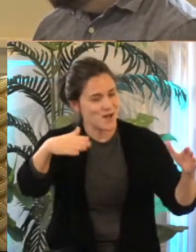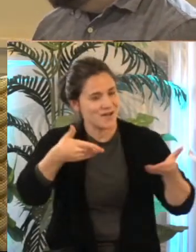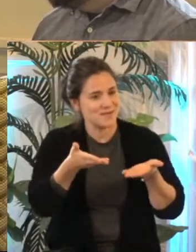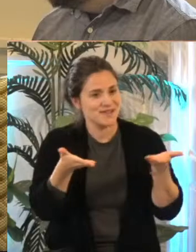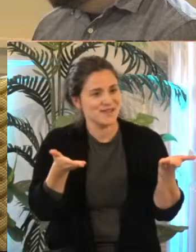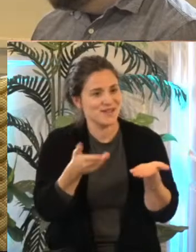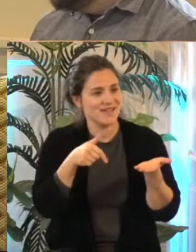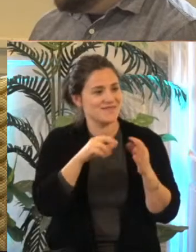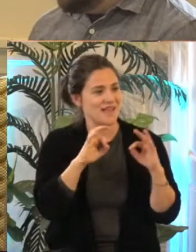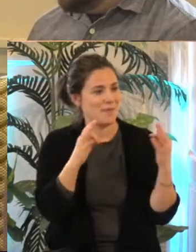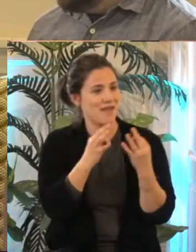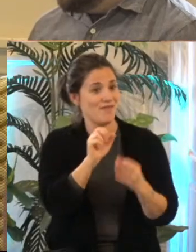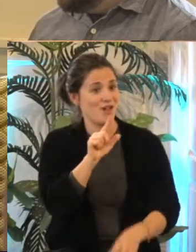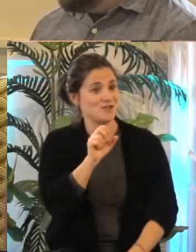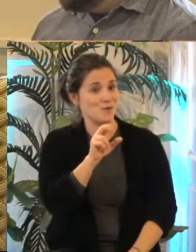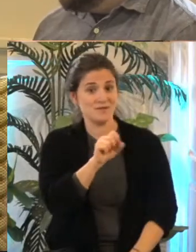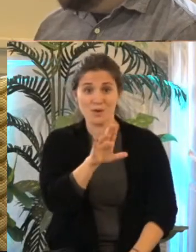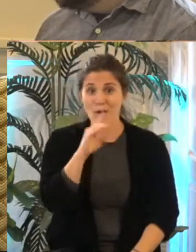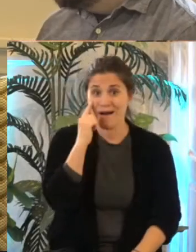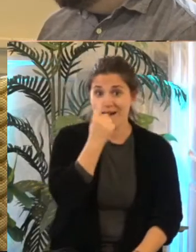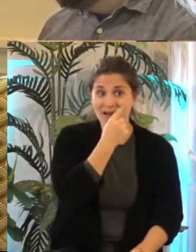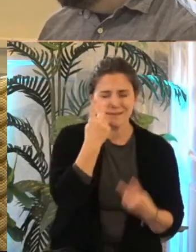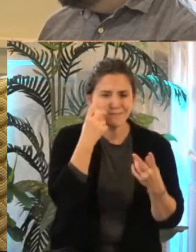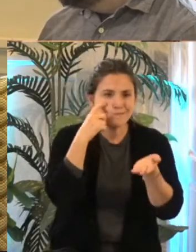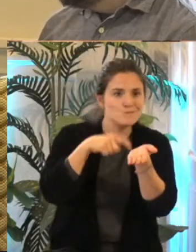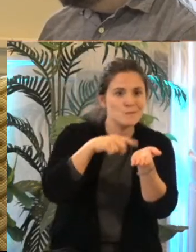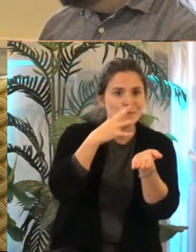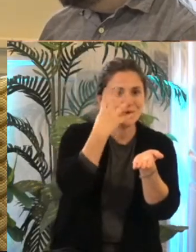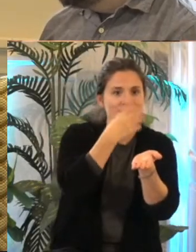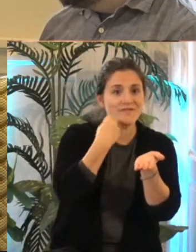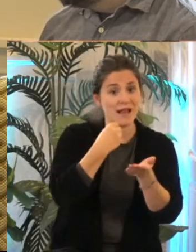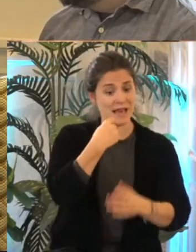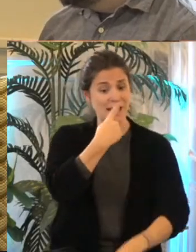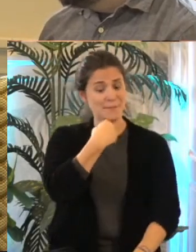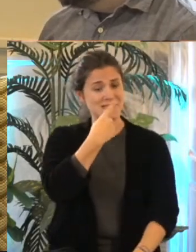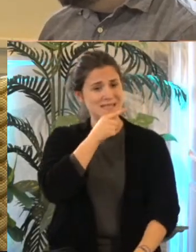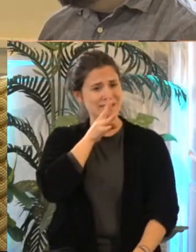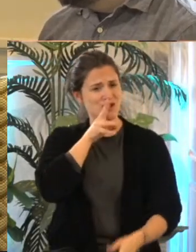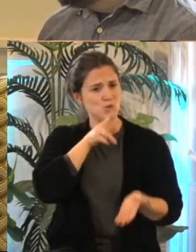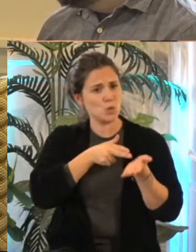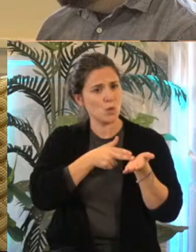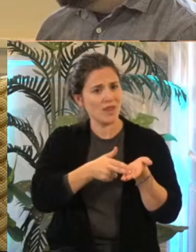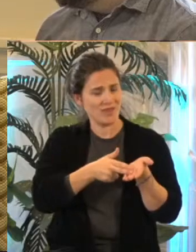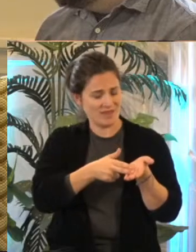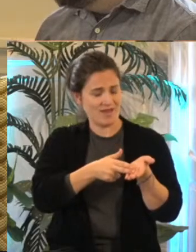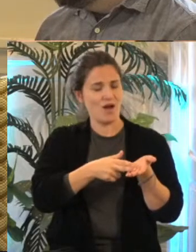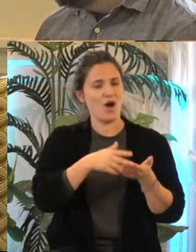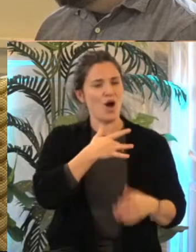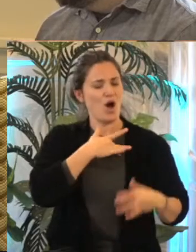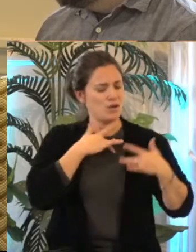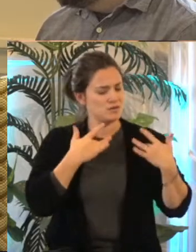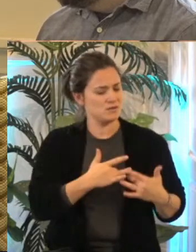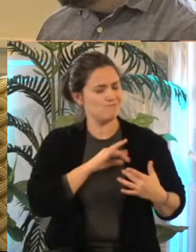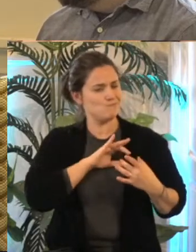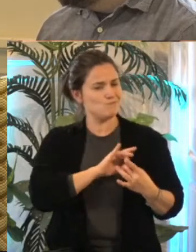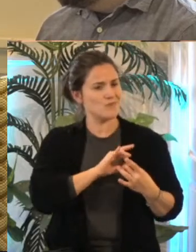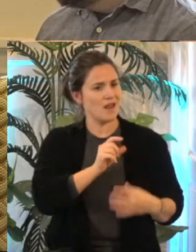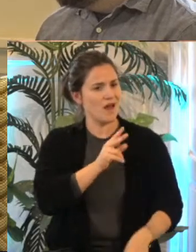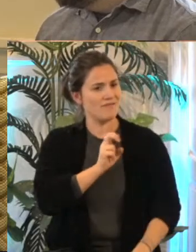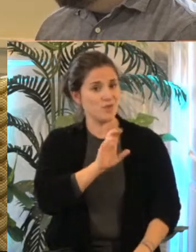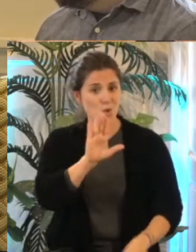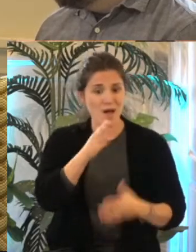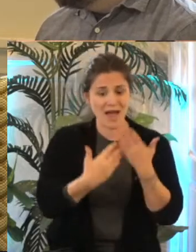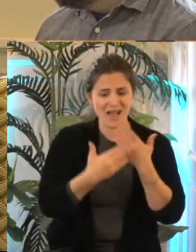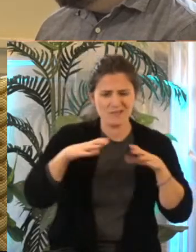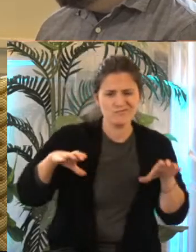All Souls. May your eyes see beauty, may your lips speak truth, may your heart know love, and may your hands do the good works of this world all the